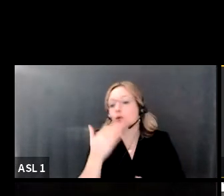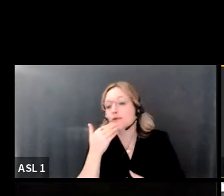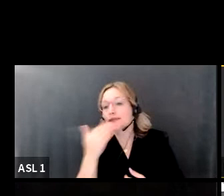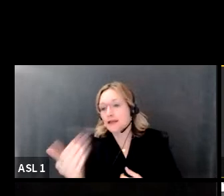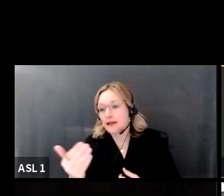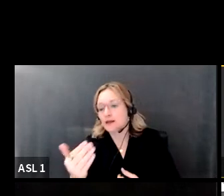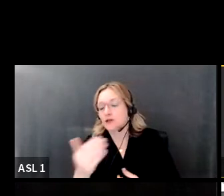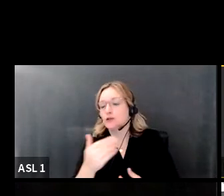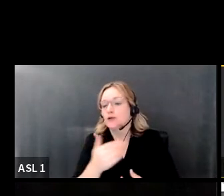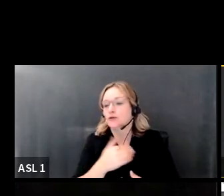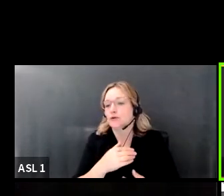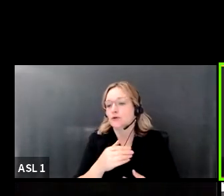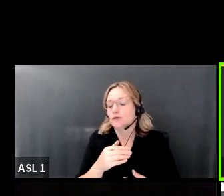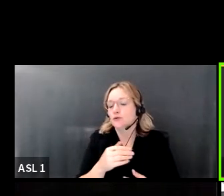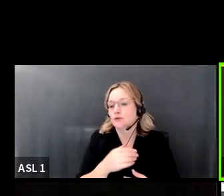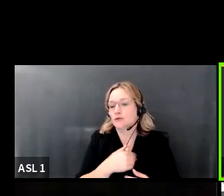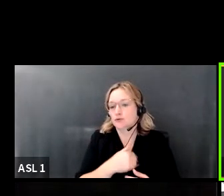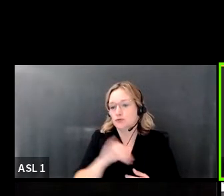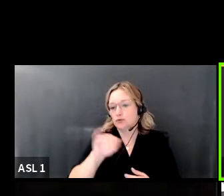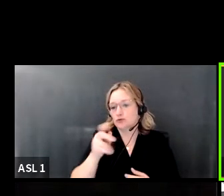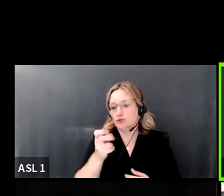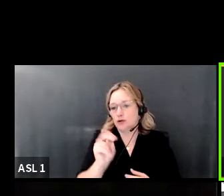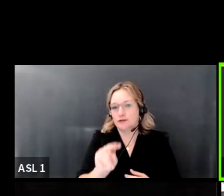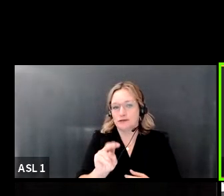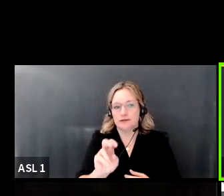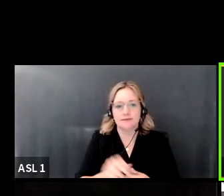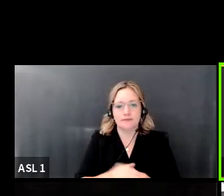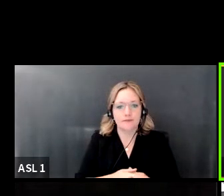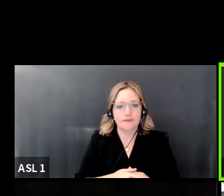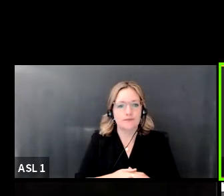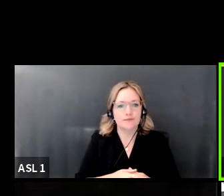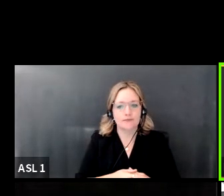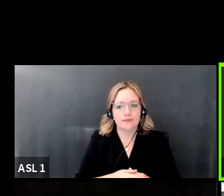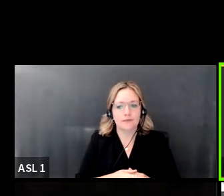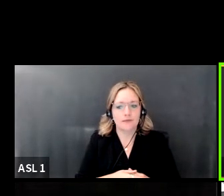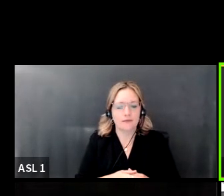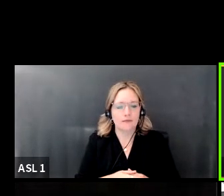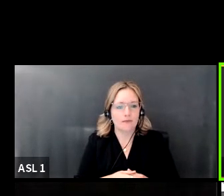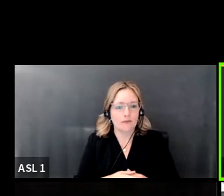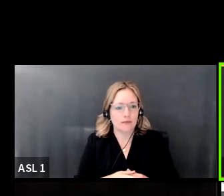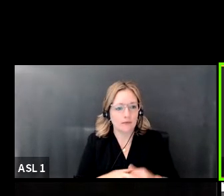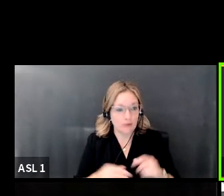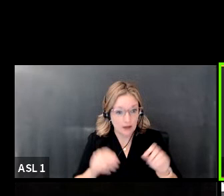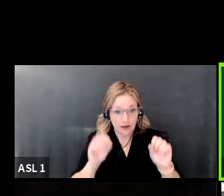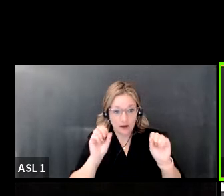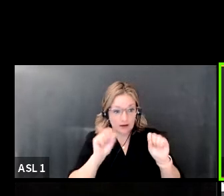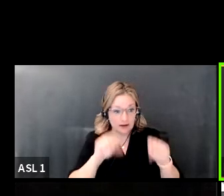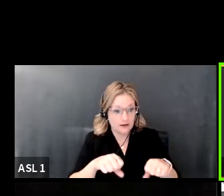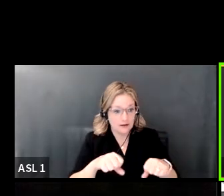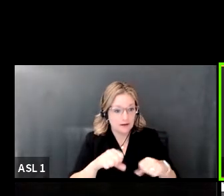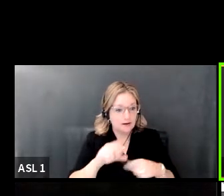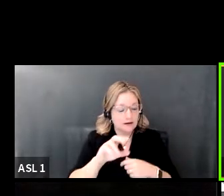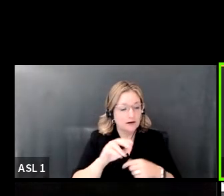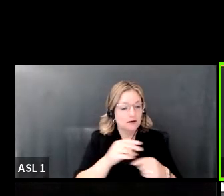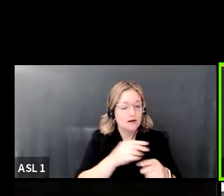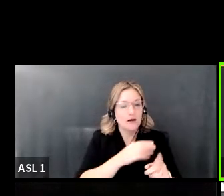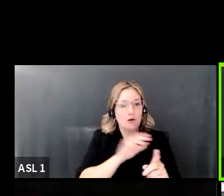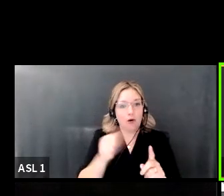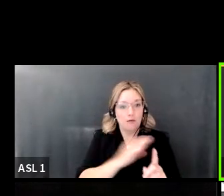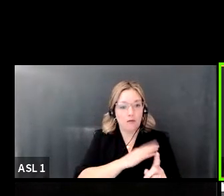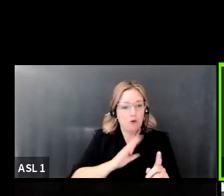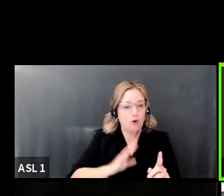idea chair smallwood is it possible that this motion can be displayed now or a copy of that